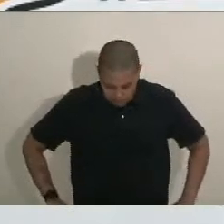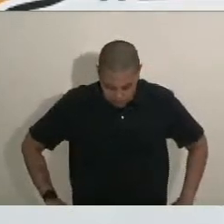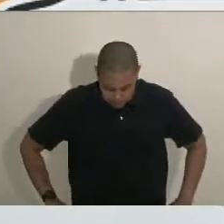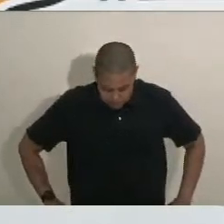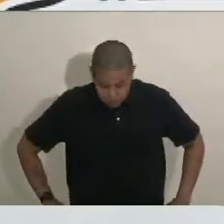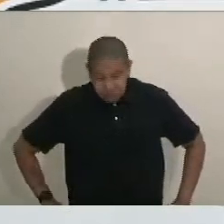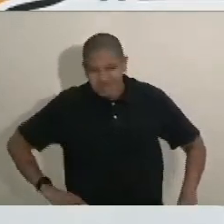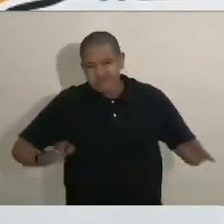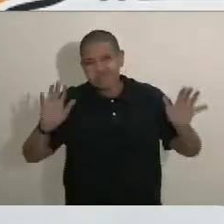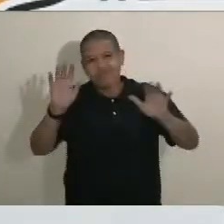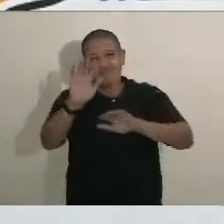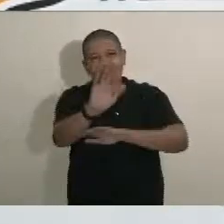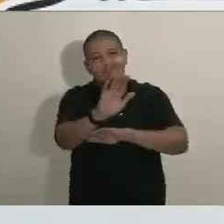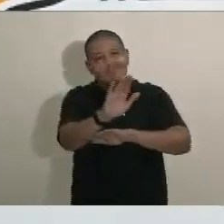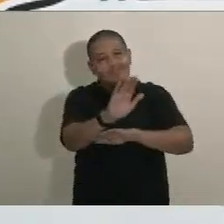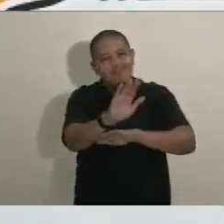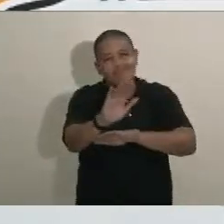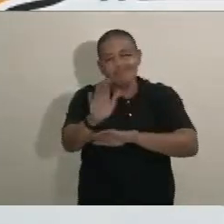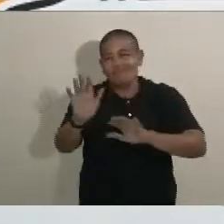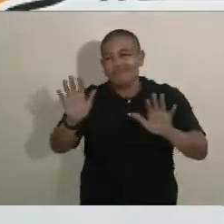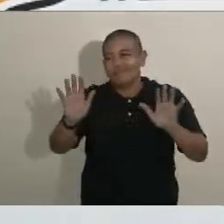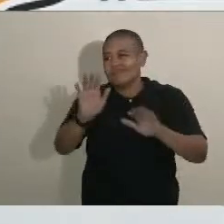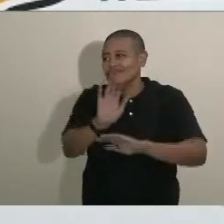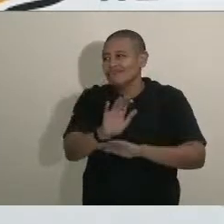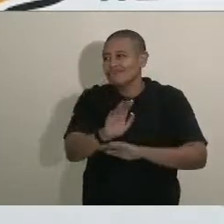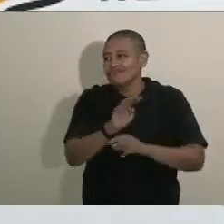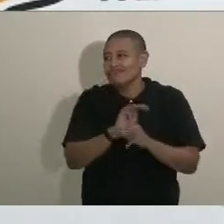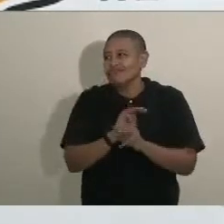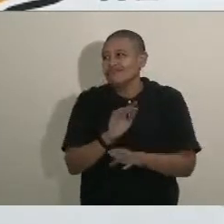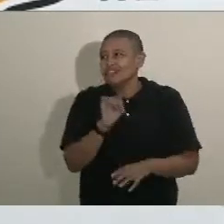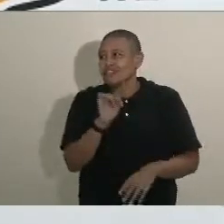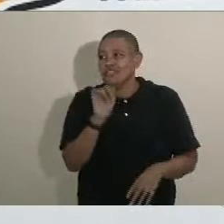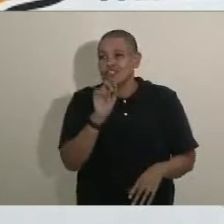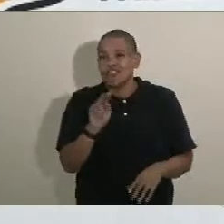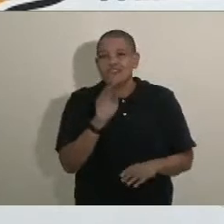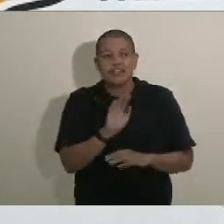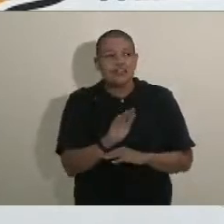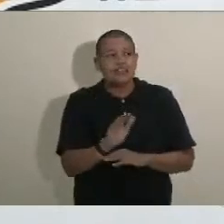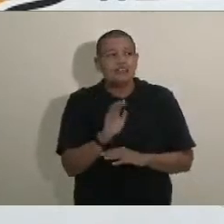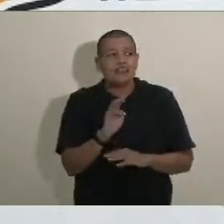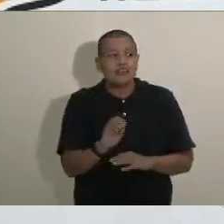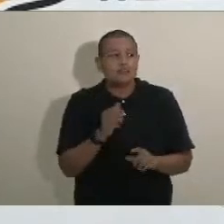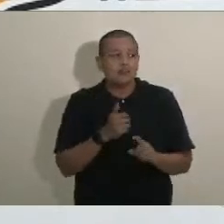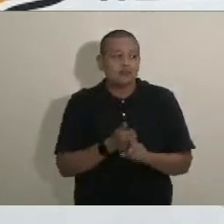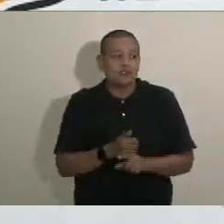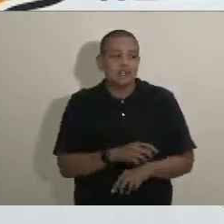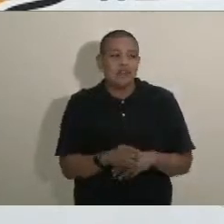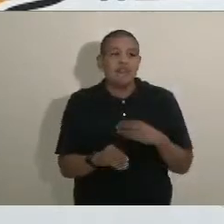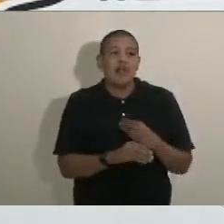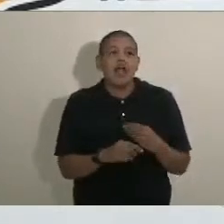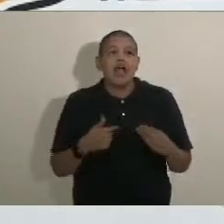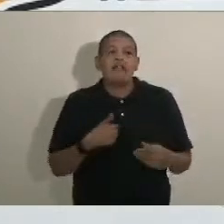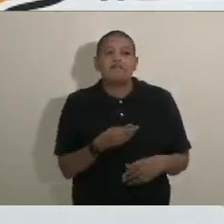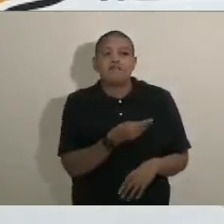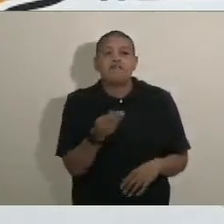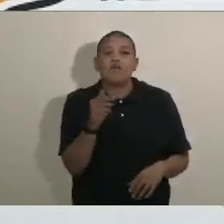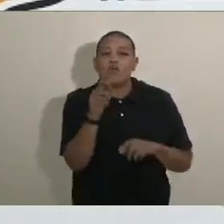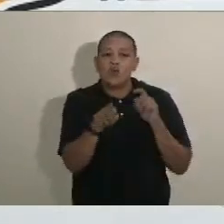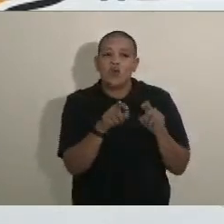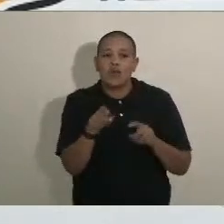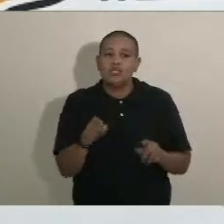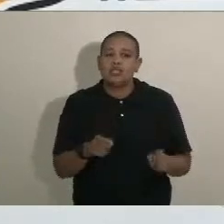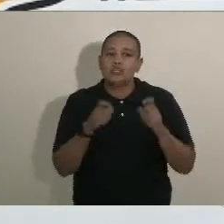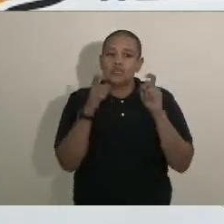Good evening, colleagues. Good evening, Minister Tufton. Good evening, CMO. I have a few questions. Given